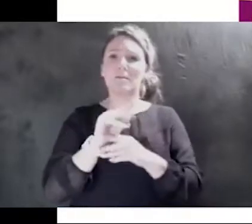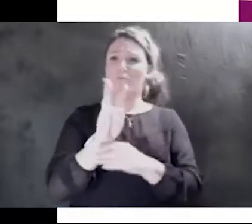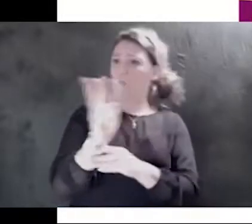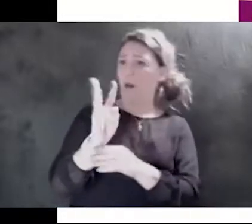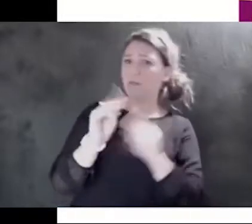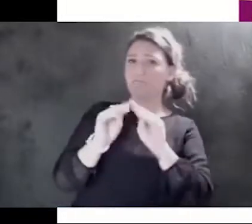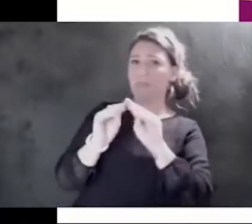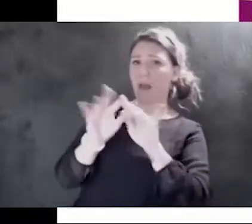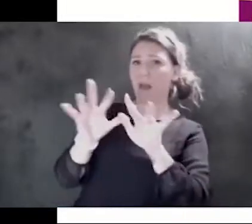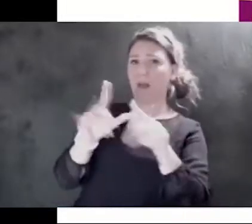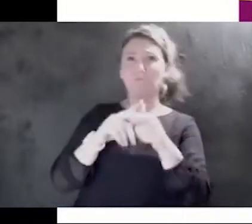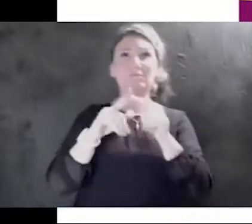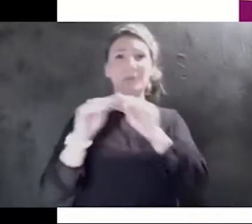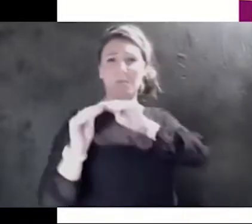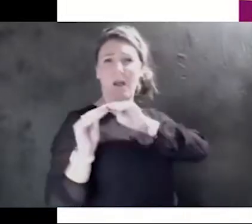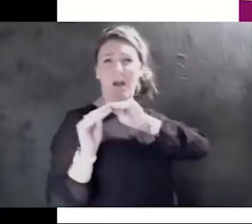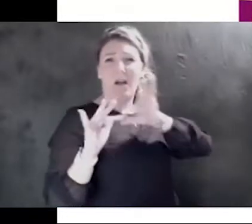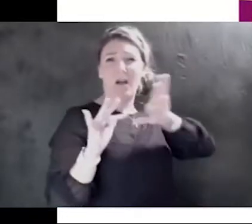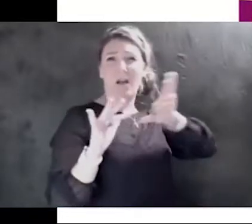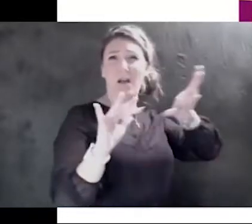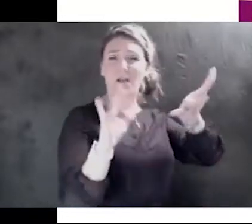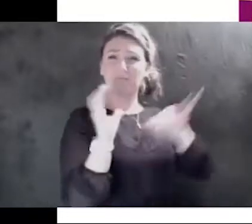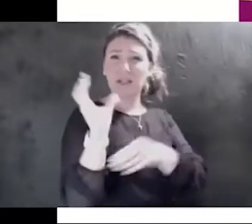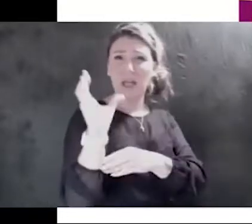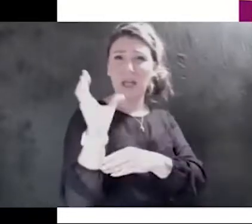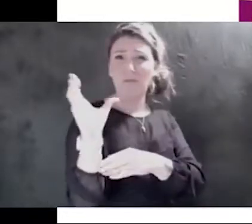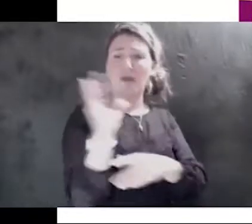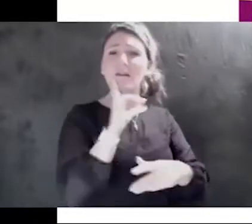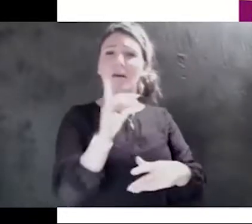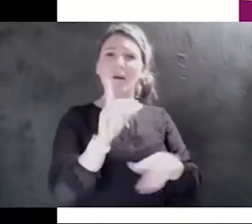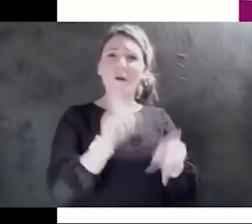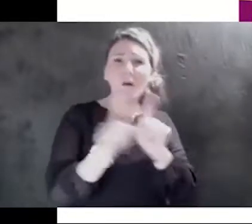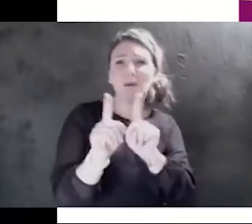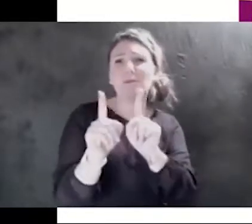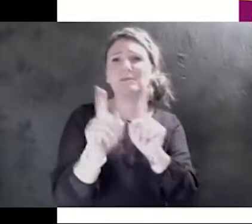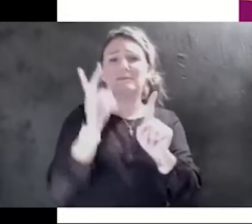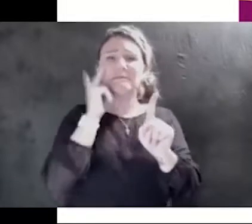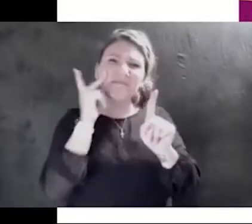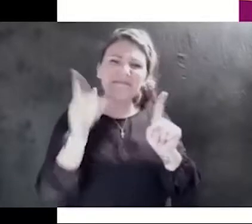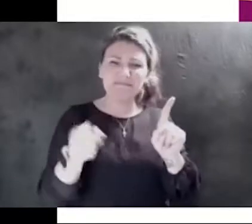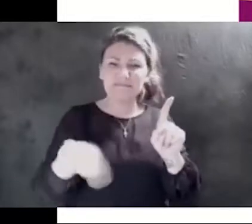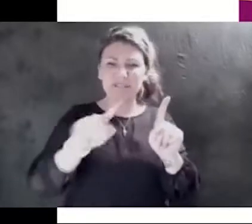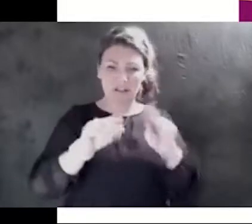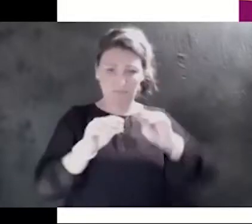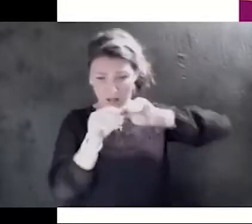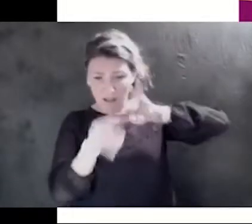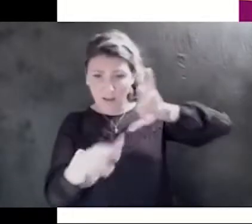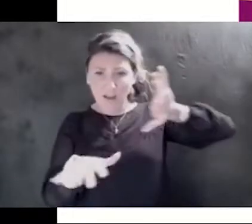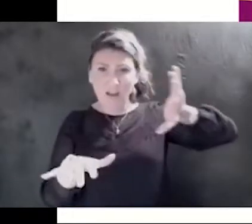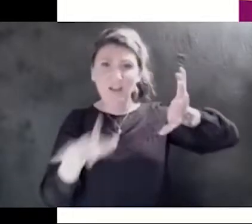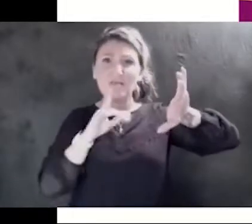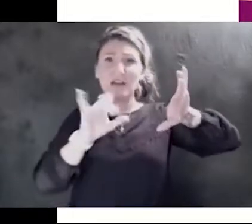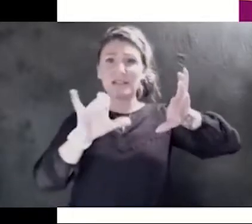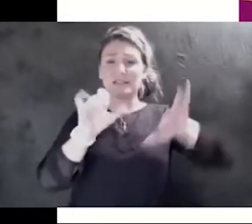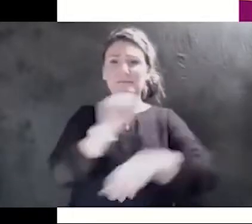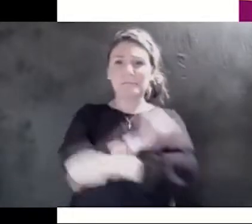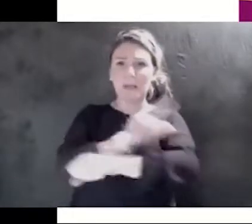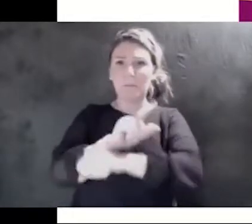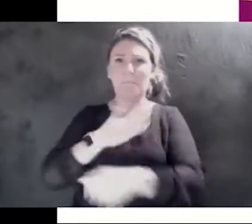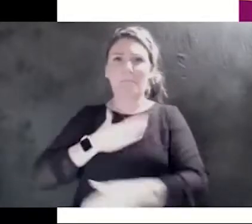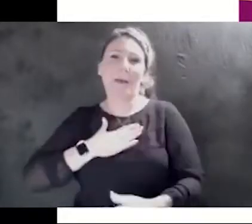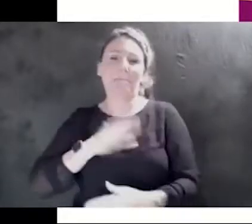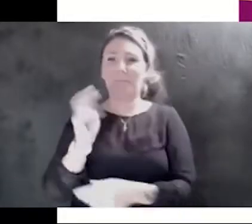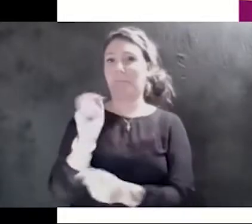in Columbia along the major thoroughfares from 44 and 54, and also up to St. Louis. This is just showing my knowledge of the maps of